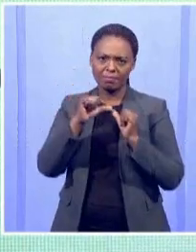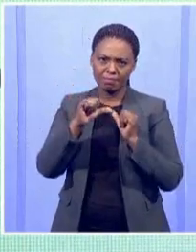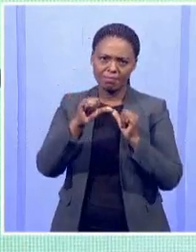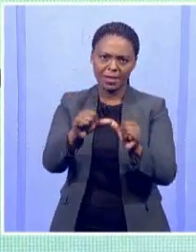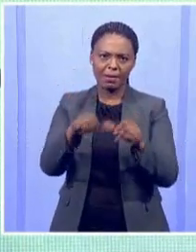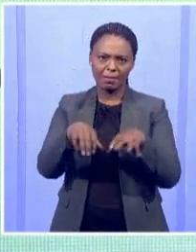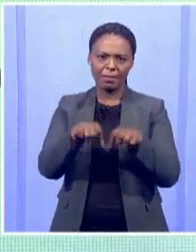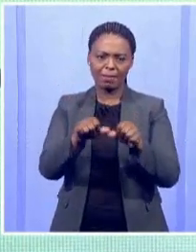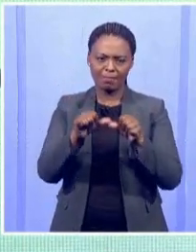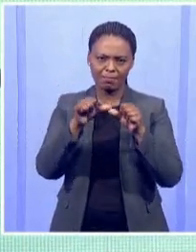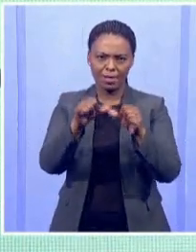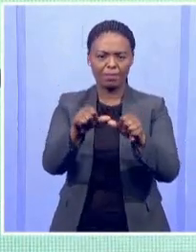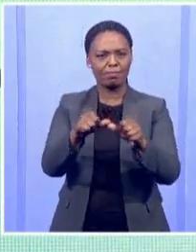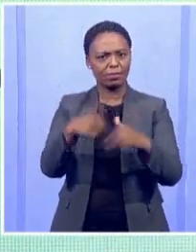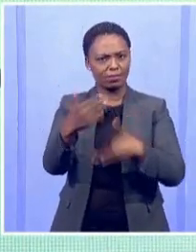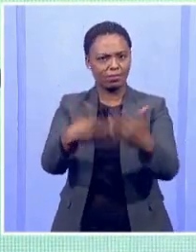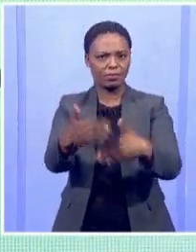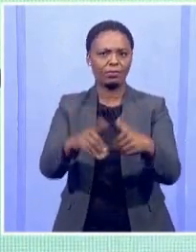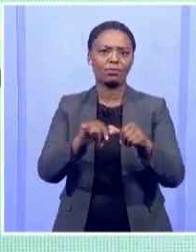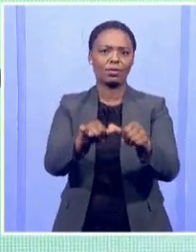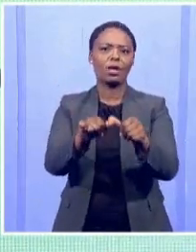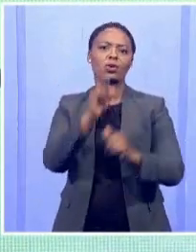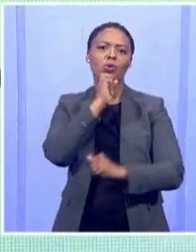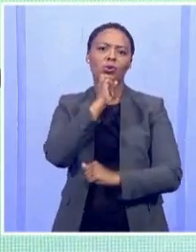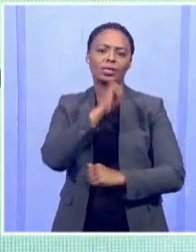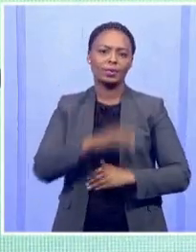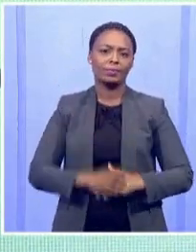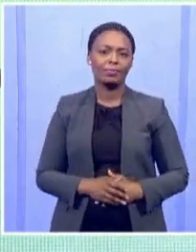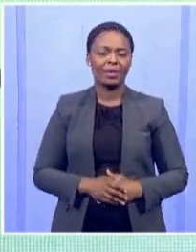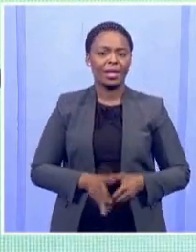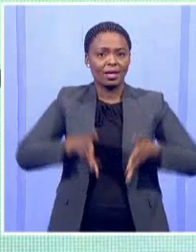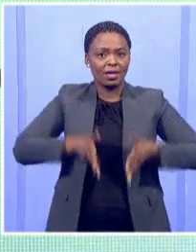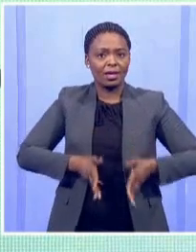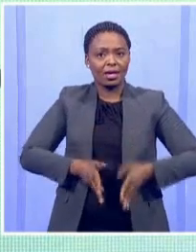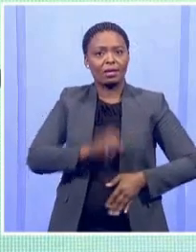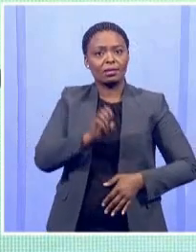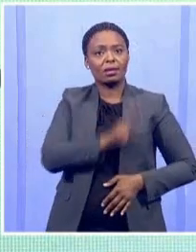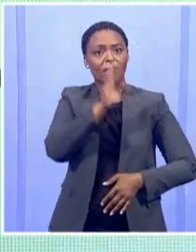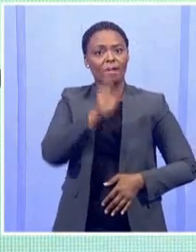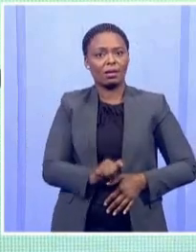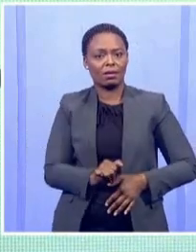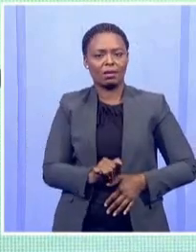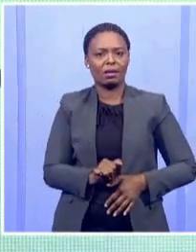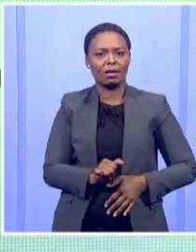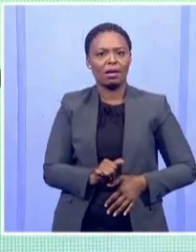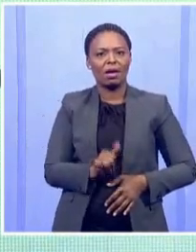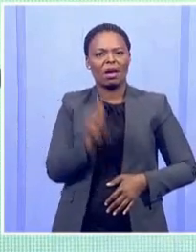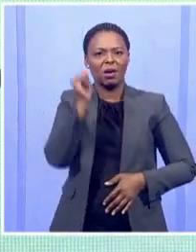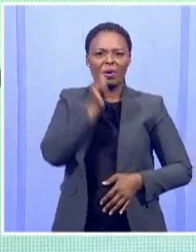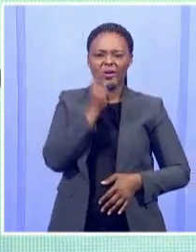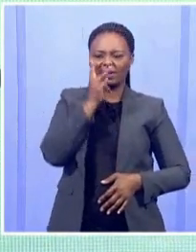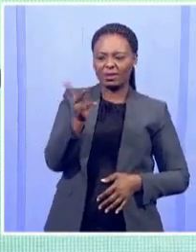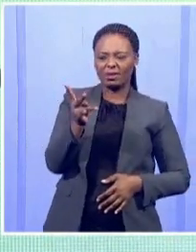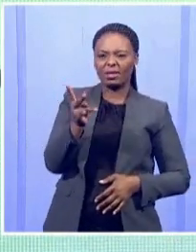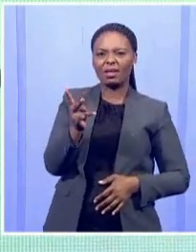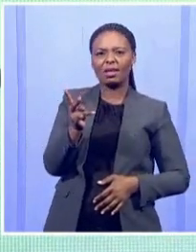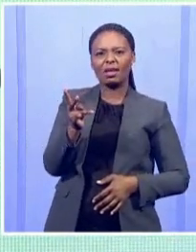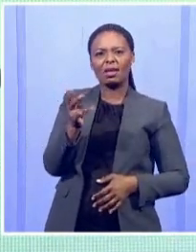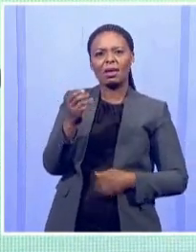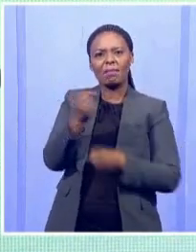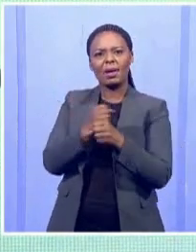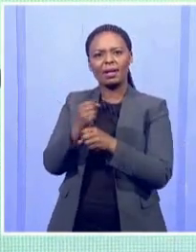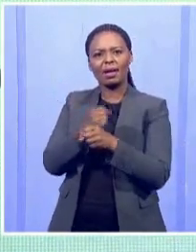retain. In our country today, when we look at the medical schools, we have 9 accredited